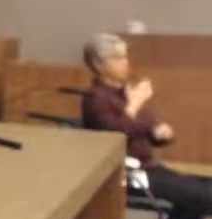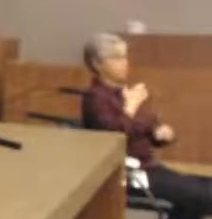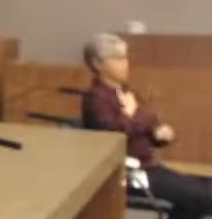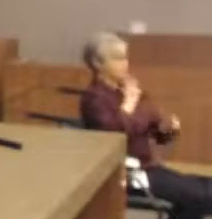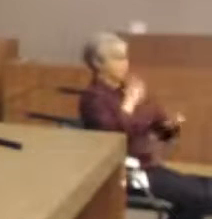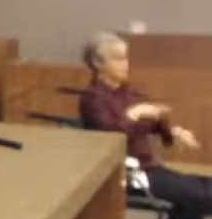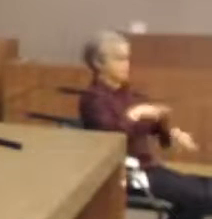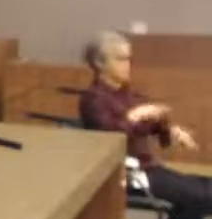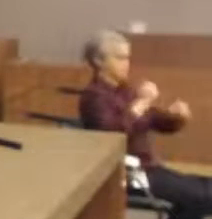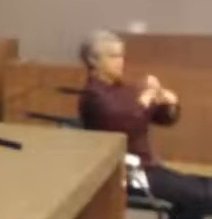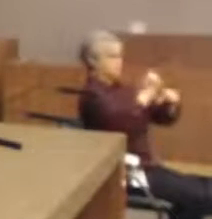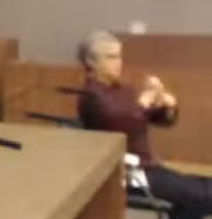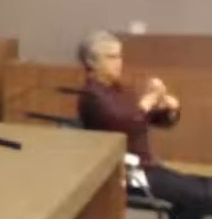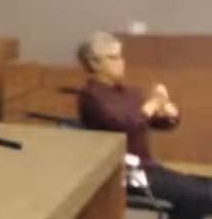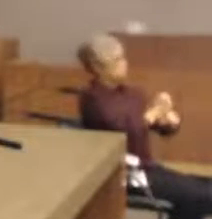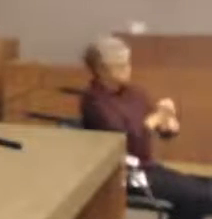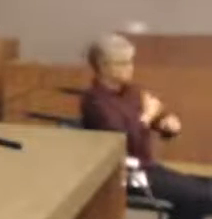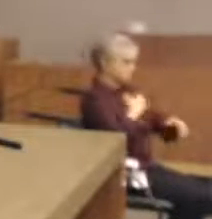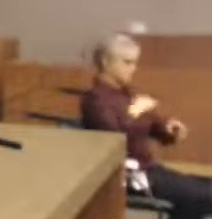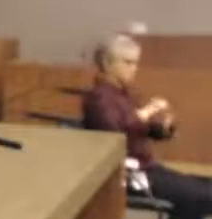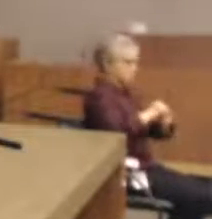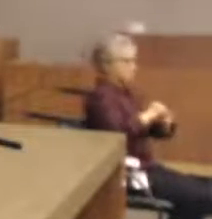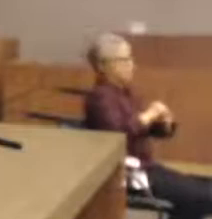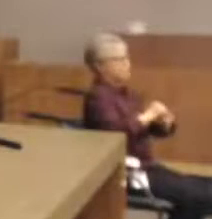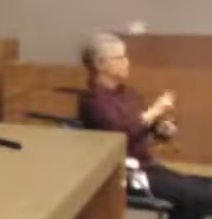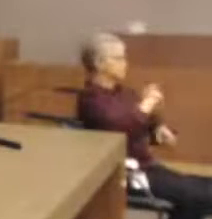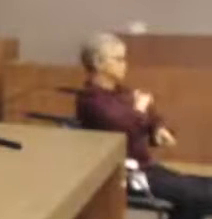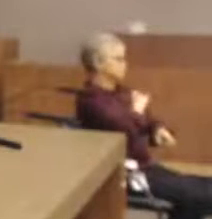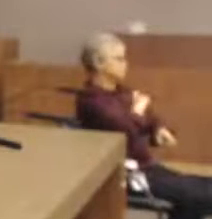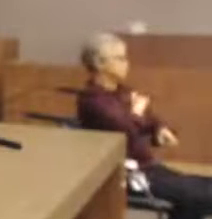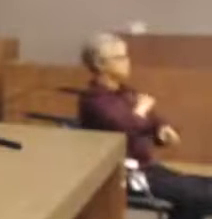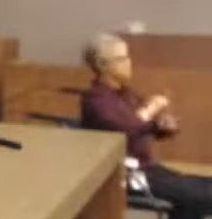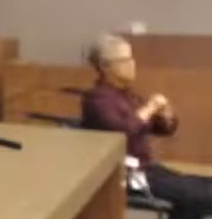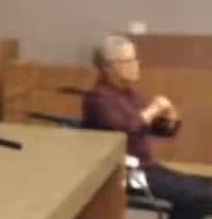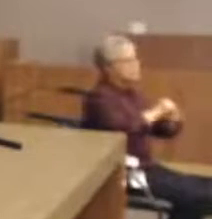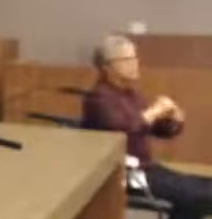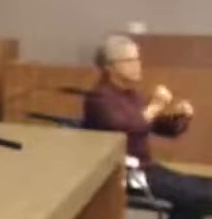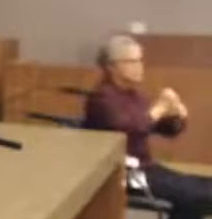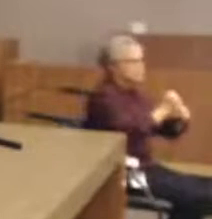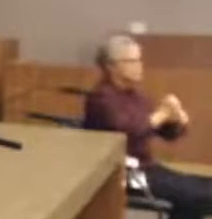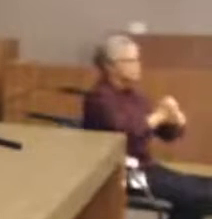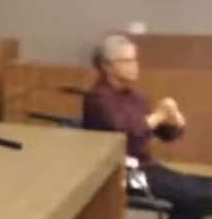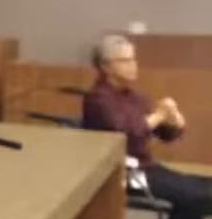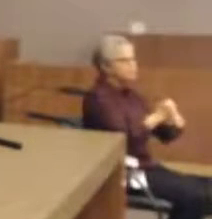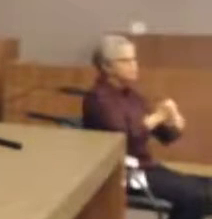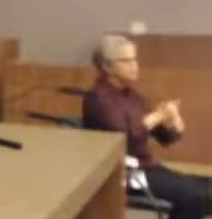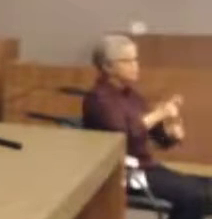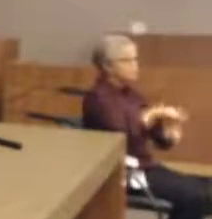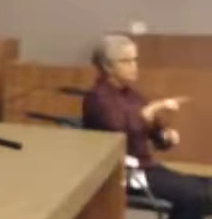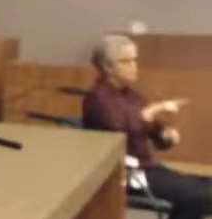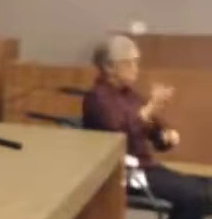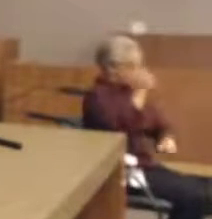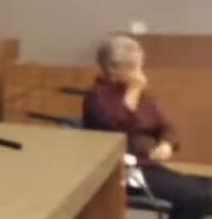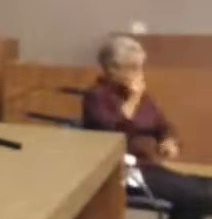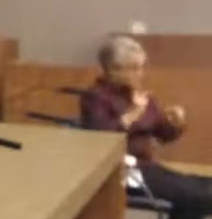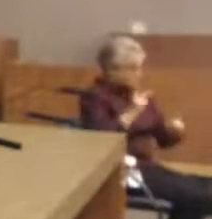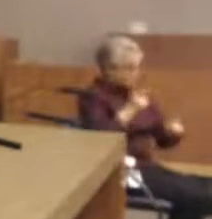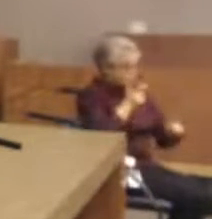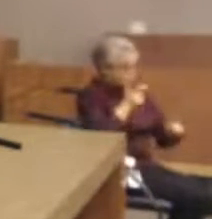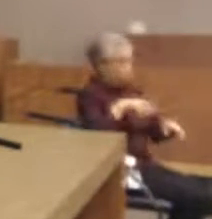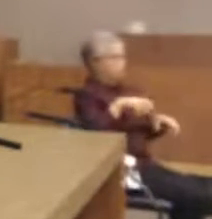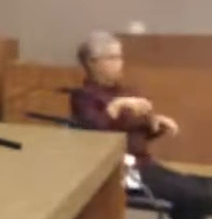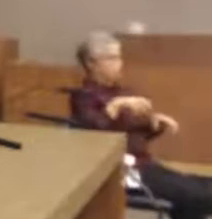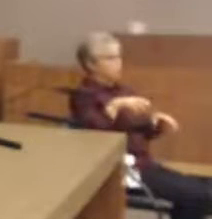sort of the training and the disposition of law enforcement people, then they don't understand people who freeze or who run, right?